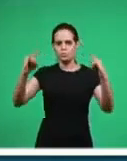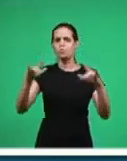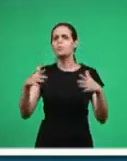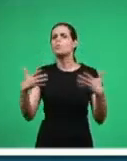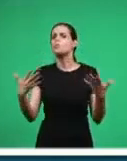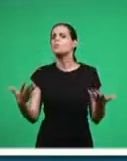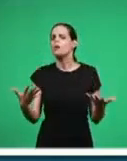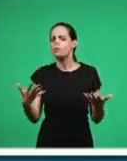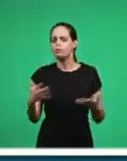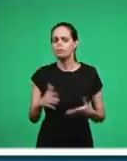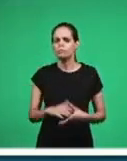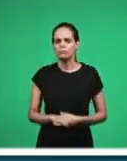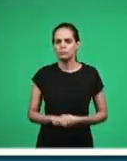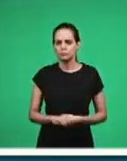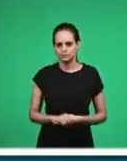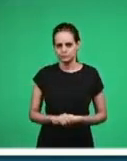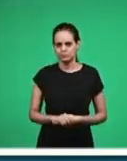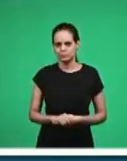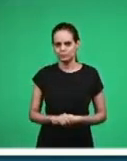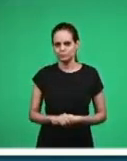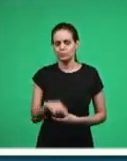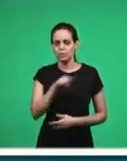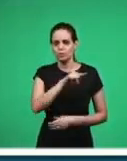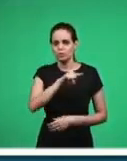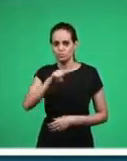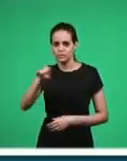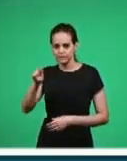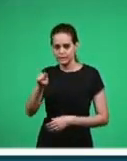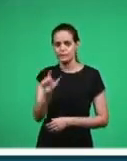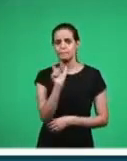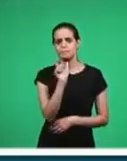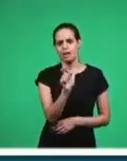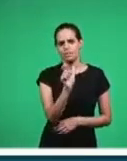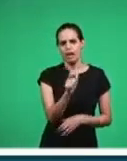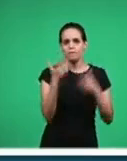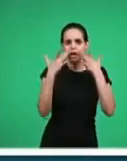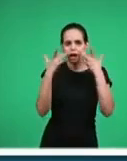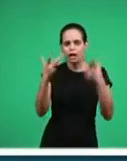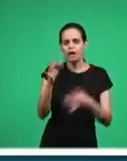characterizes a ministry as responsible.